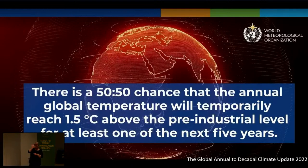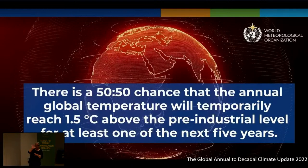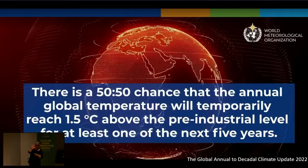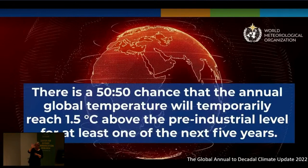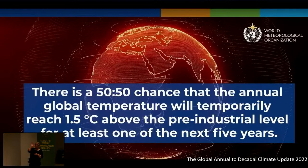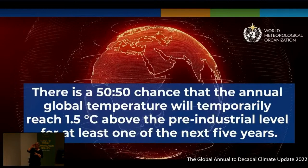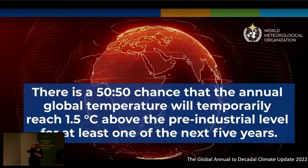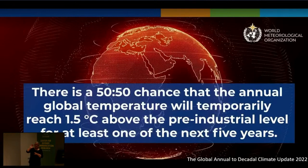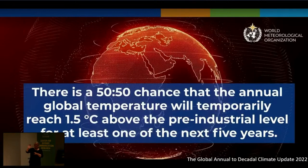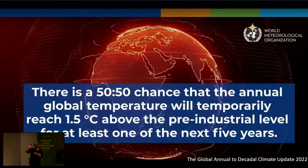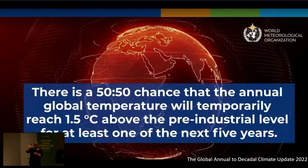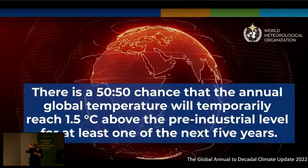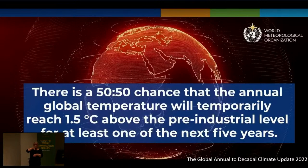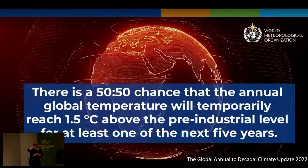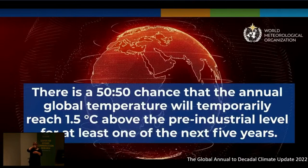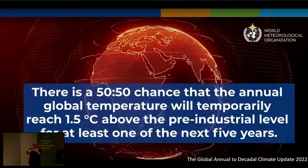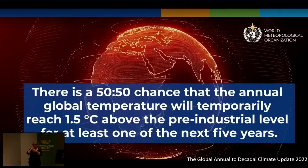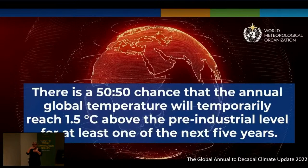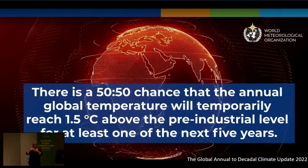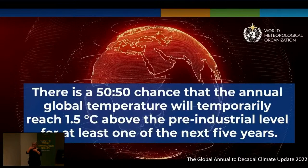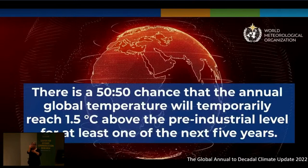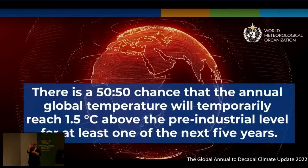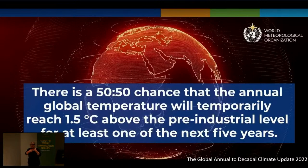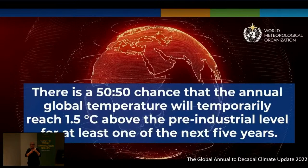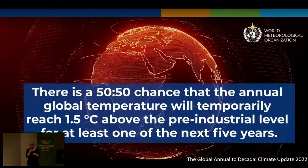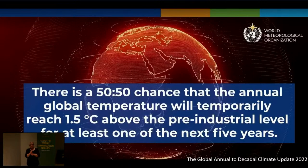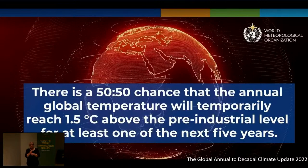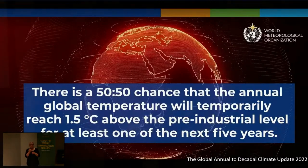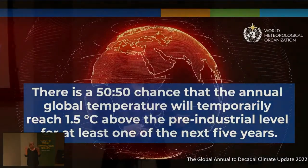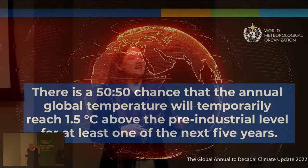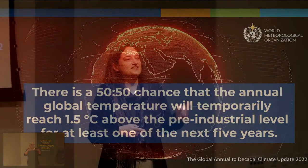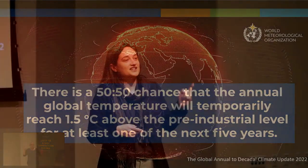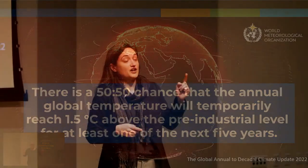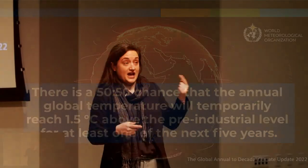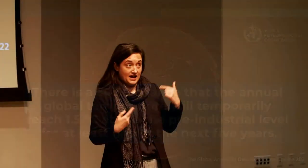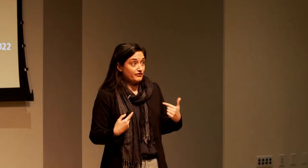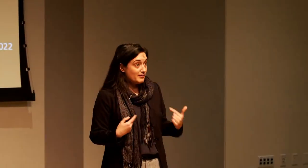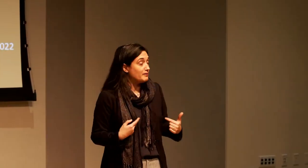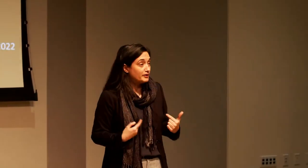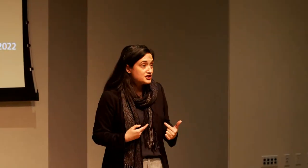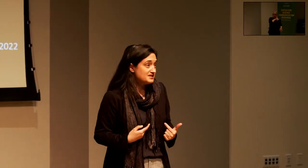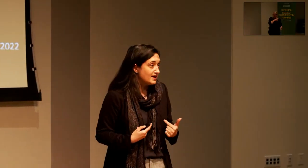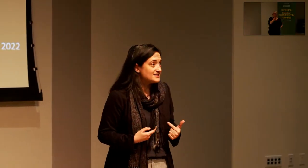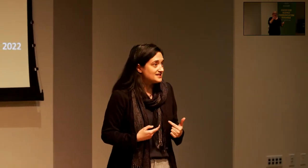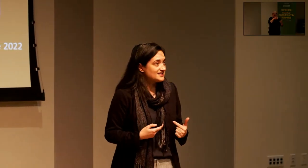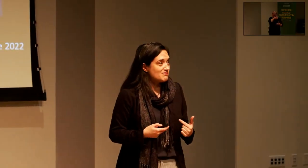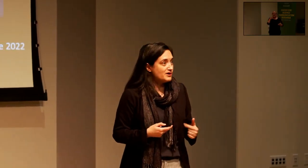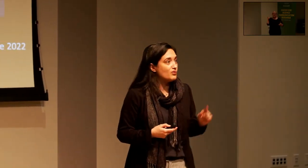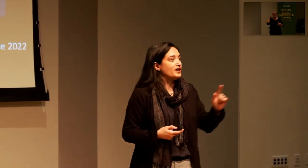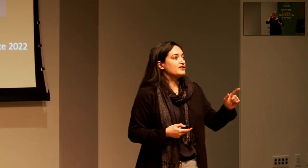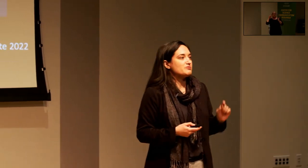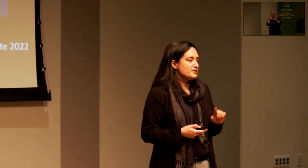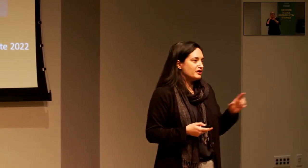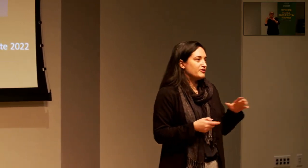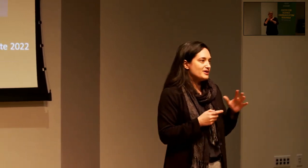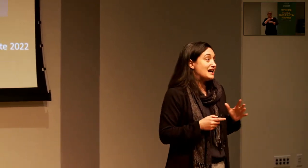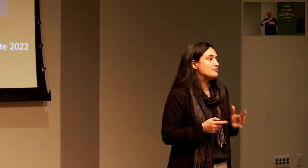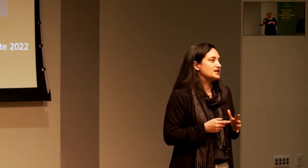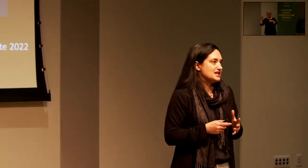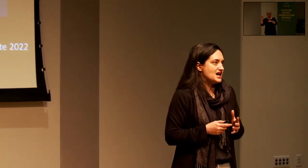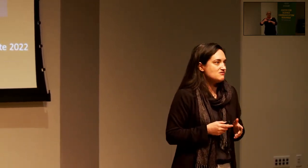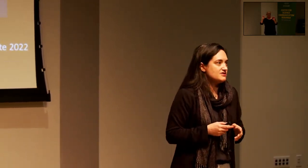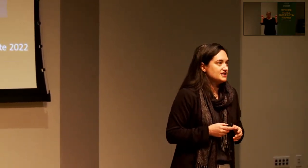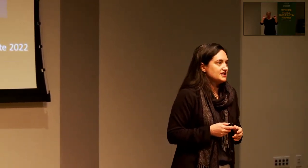the next 5 years. I'm not saying this to scare you. I'm saying this to recognize, from an emergency medicine standpoint, we are not prepared